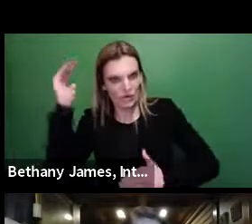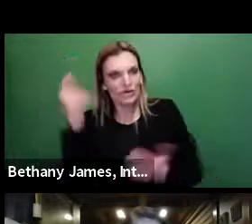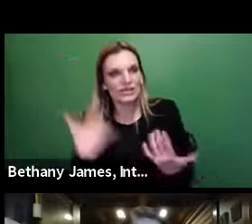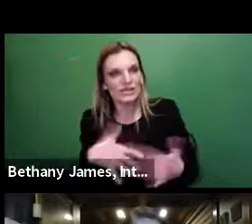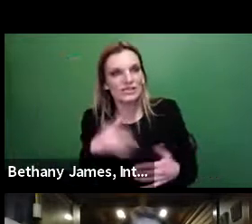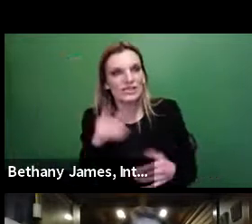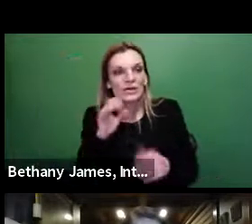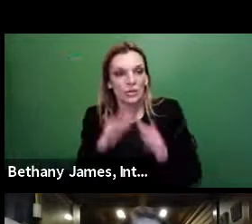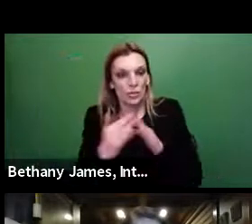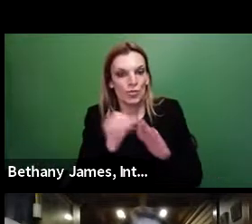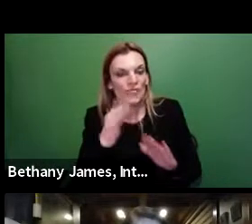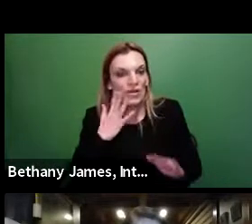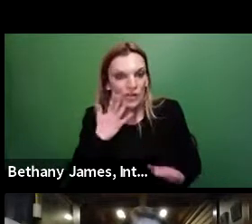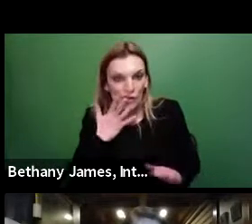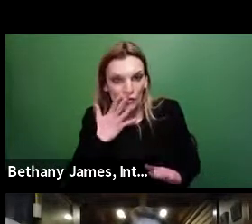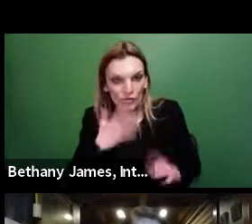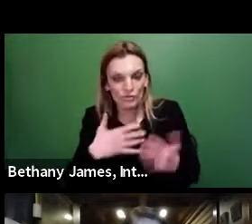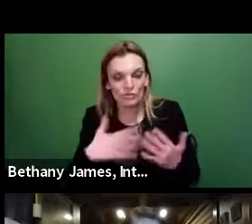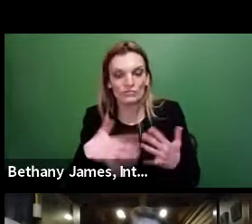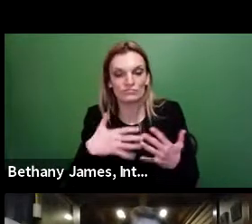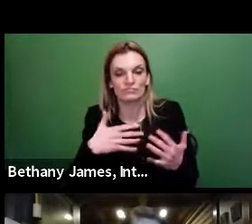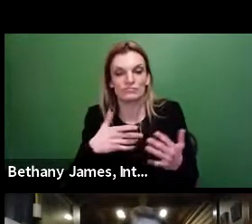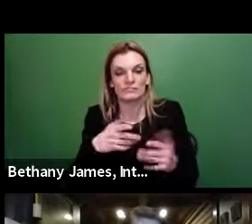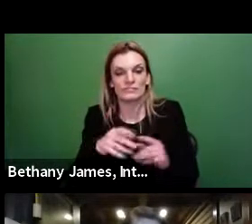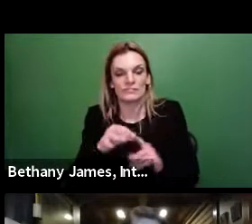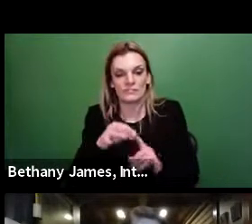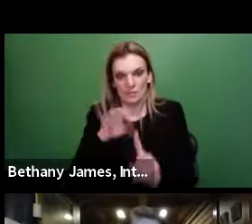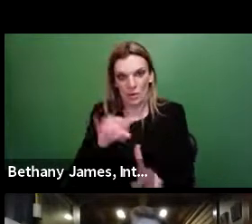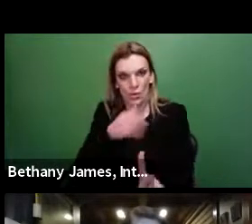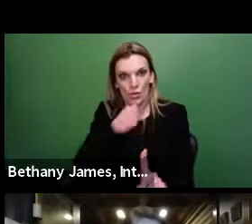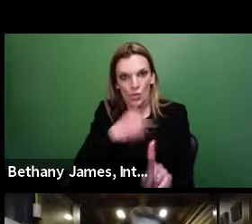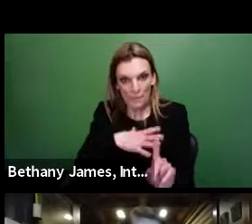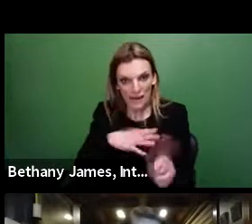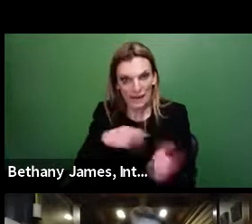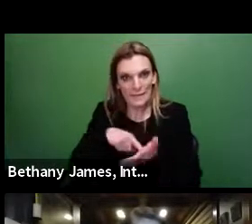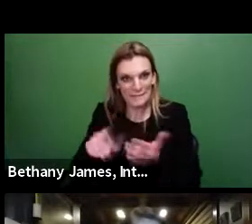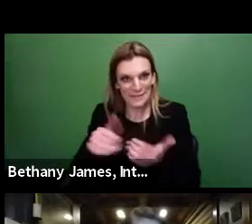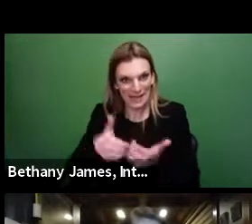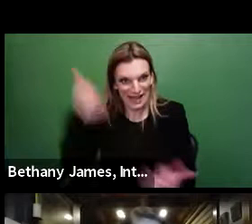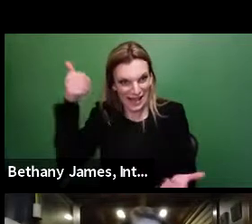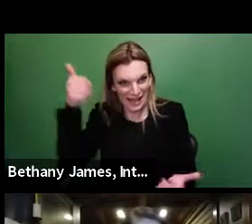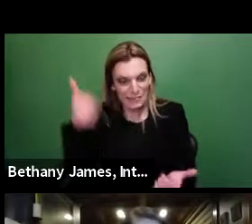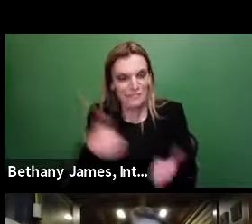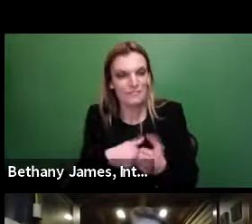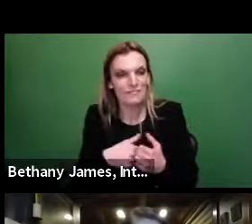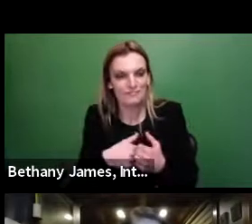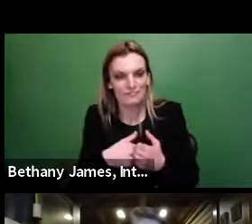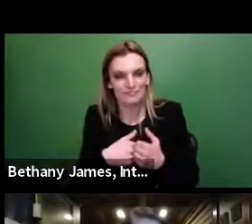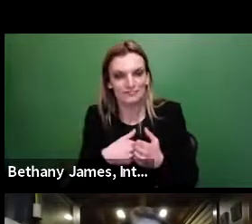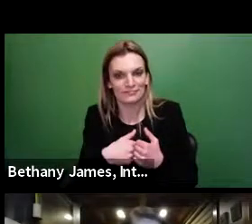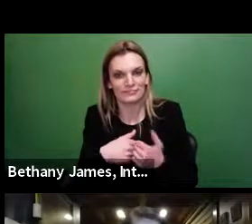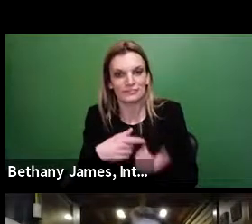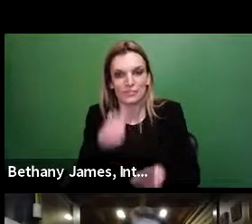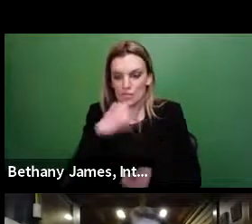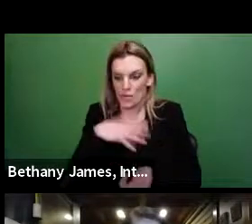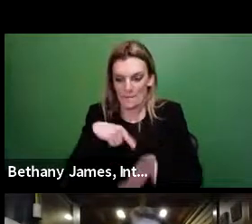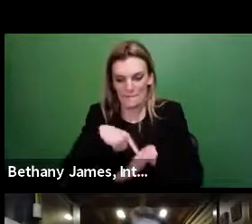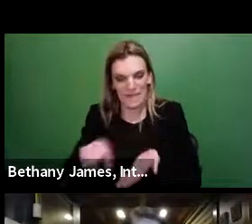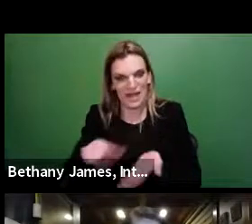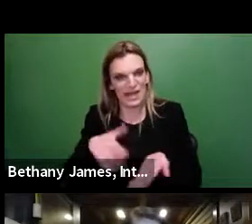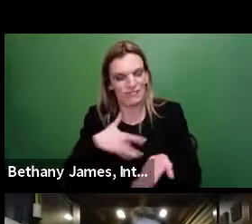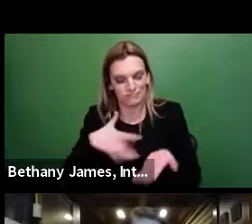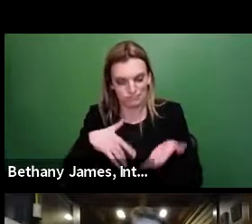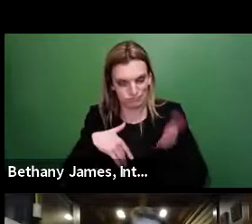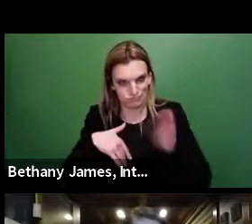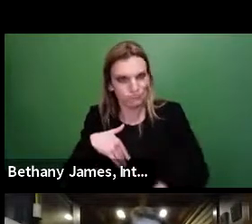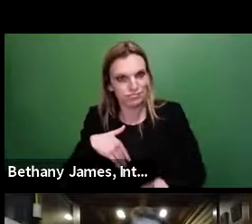of color. When we were talking about women particularly and pay gap for women, and I know when we talk about pay gap, it sounds like it's a small